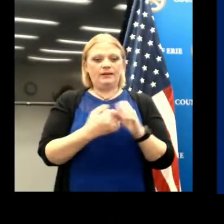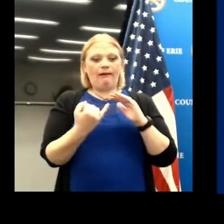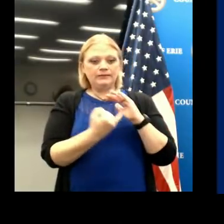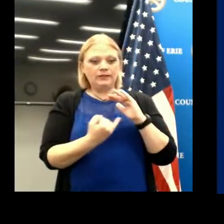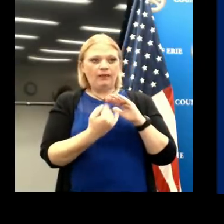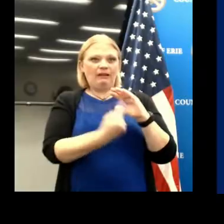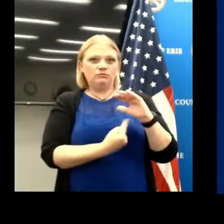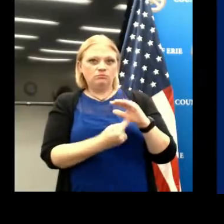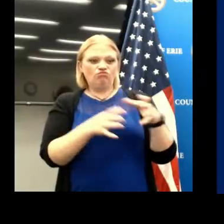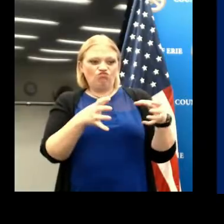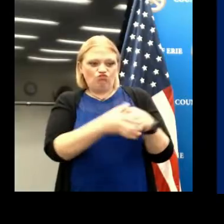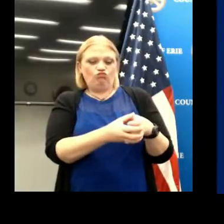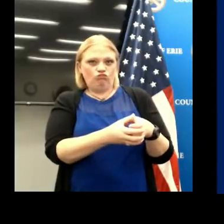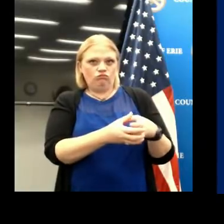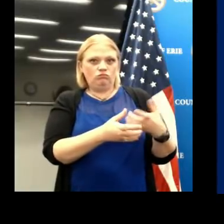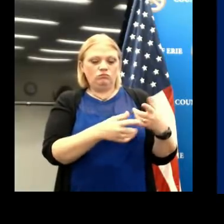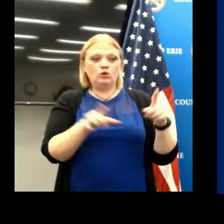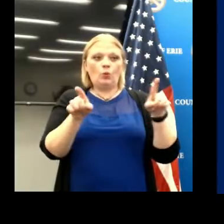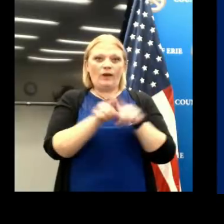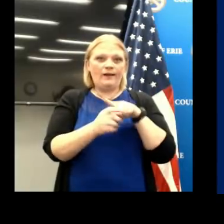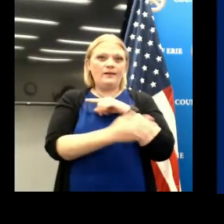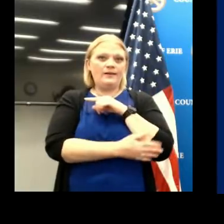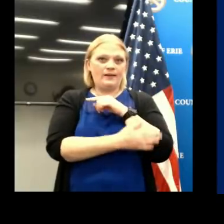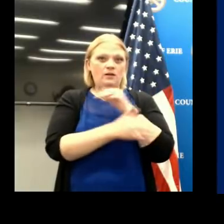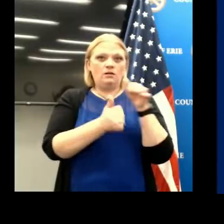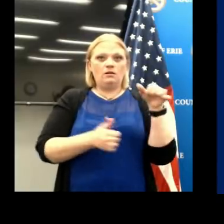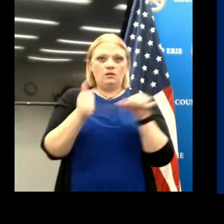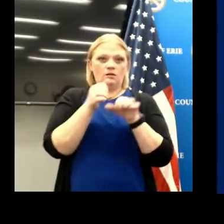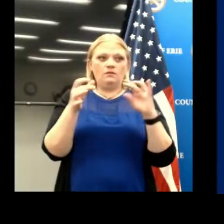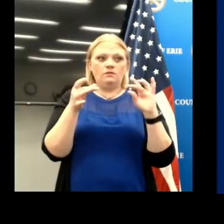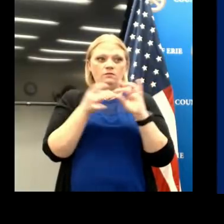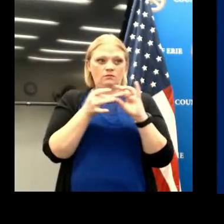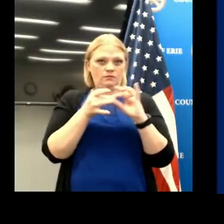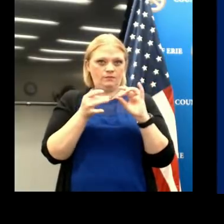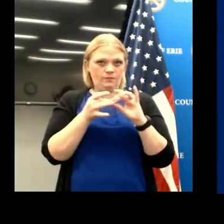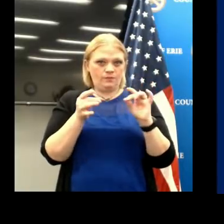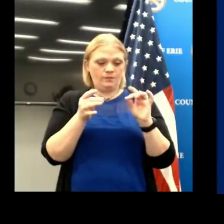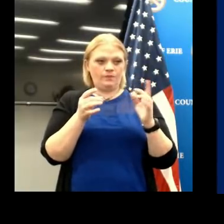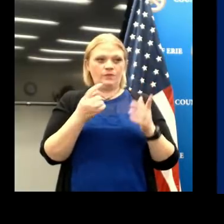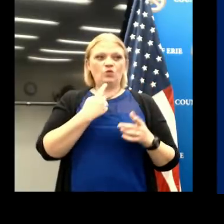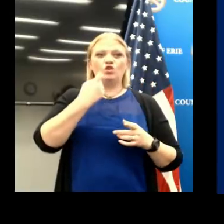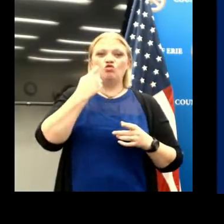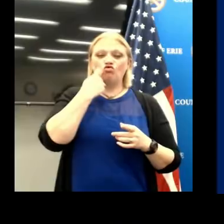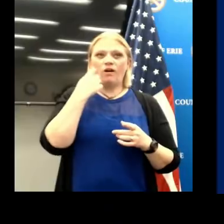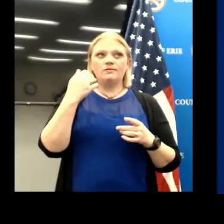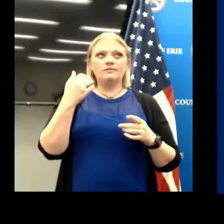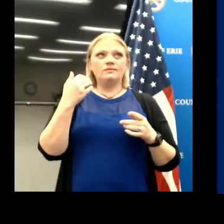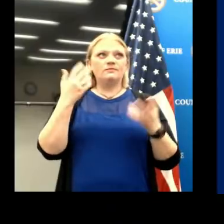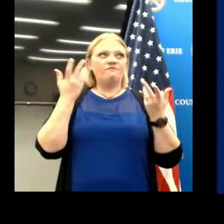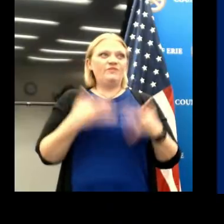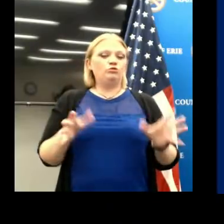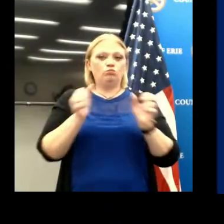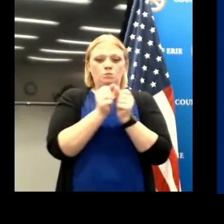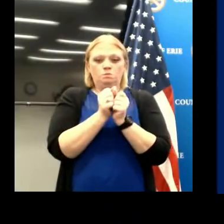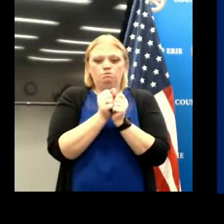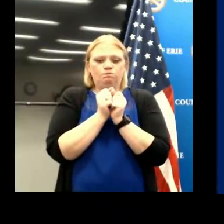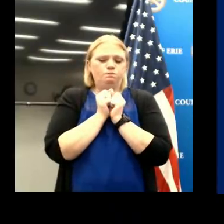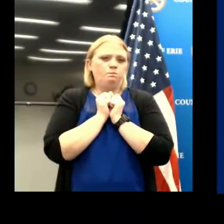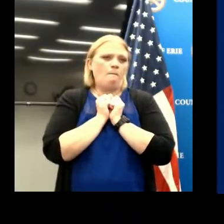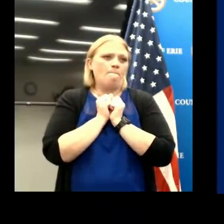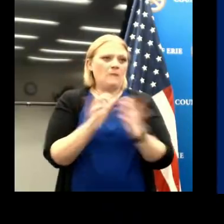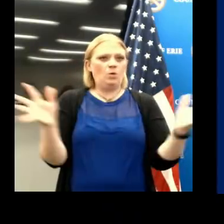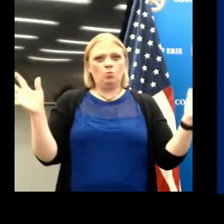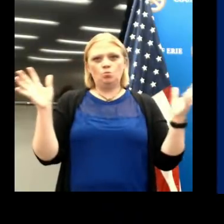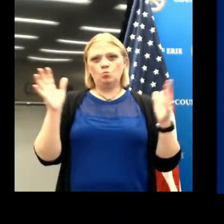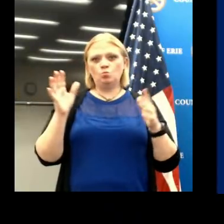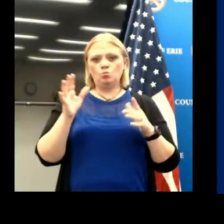and quarantine. So as the county executive mentioned, we have just had an explosion of cases this week